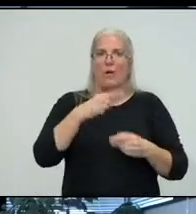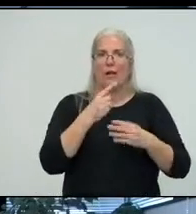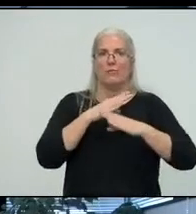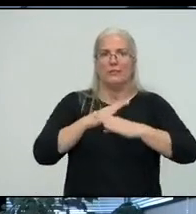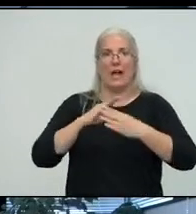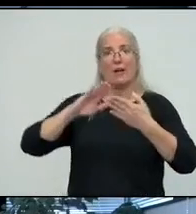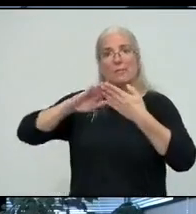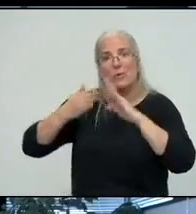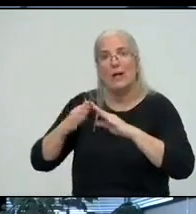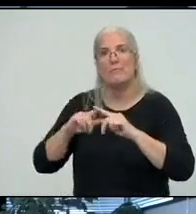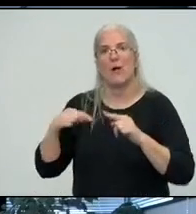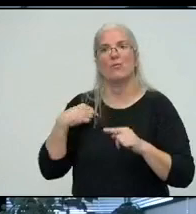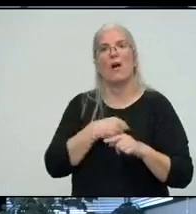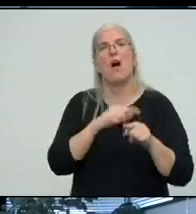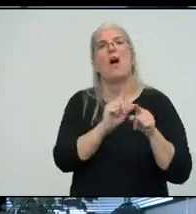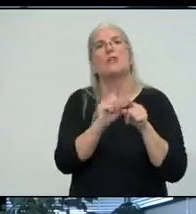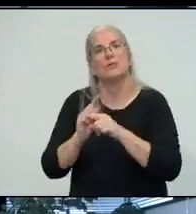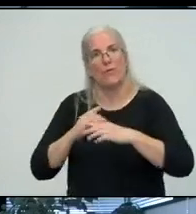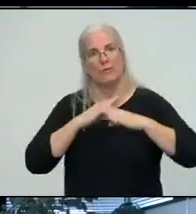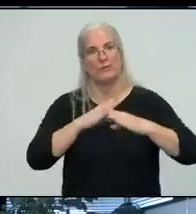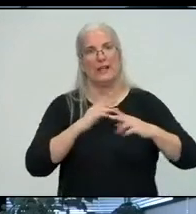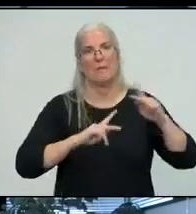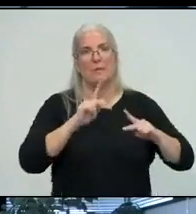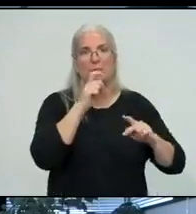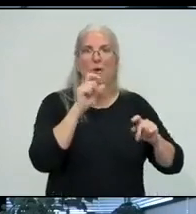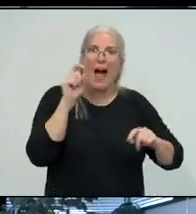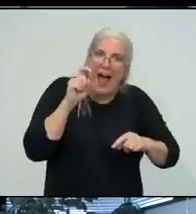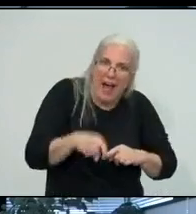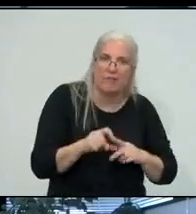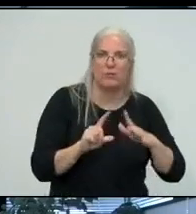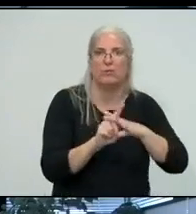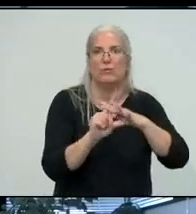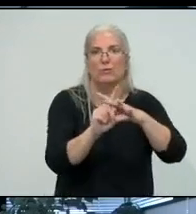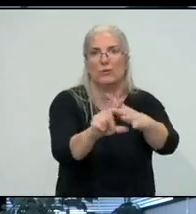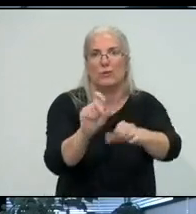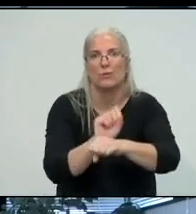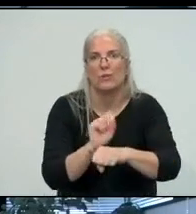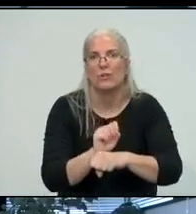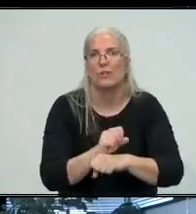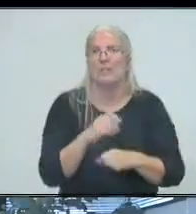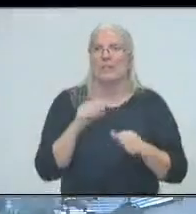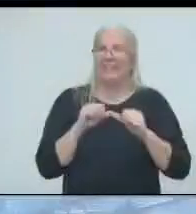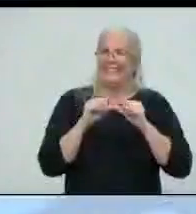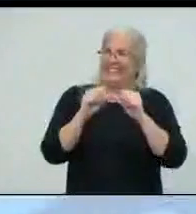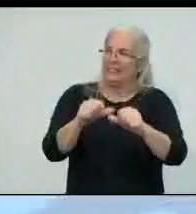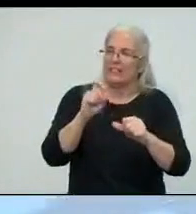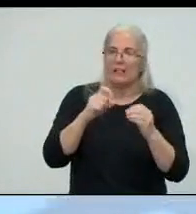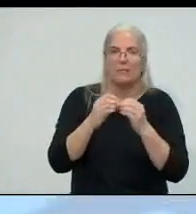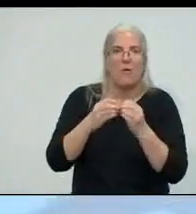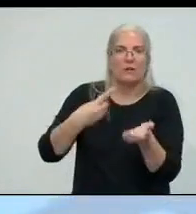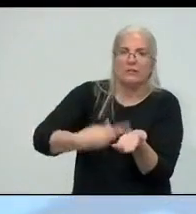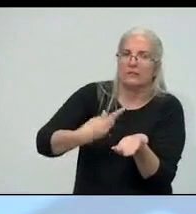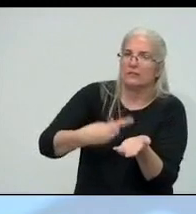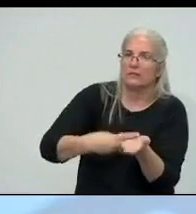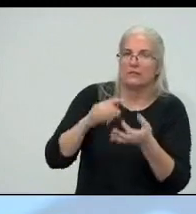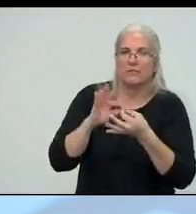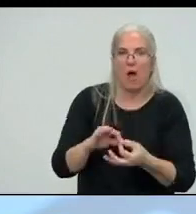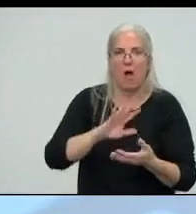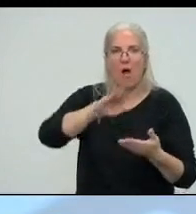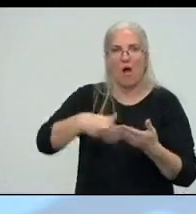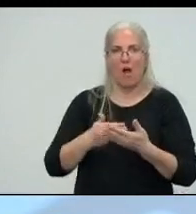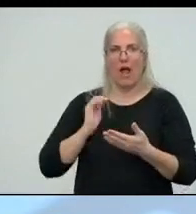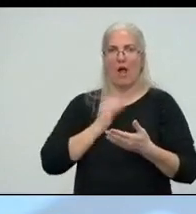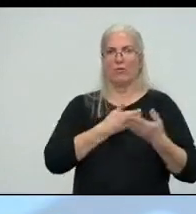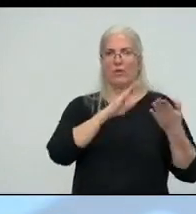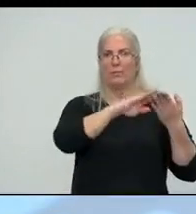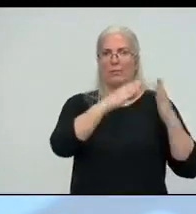be protecting employees as well. So we are continuing to further those discussions to ensure that all of our community has access and the